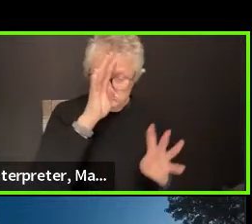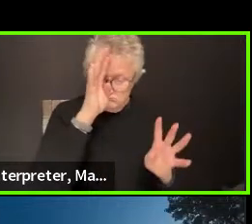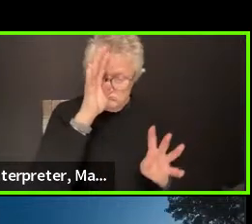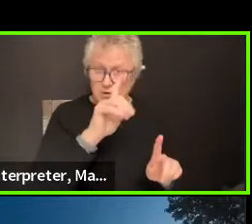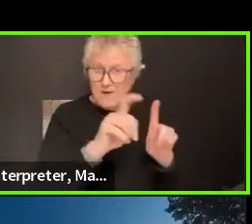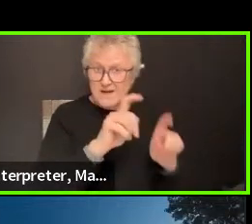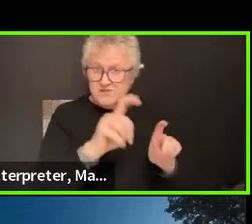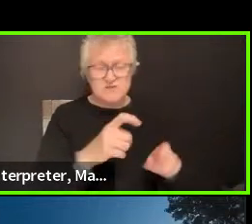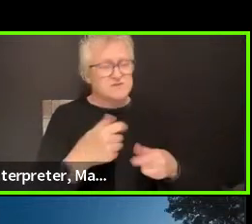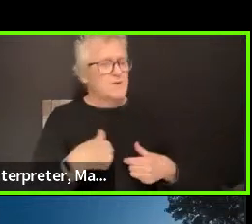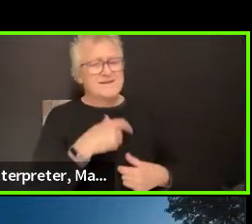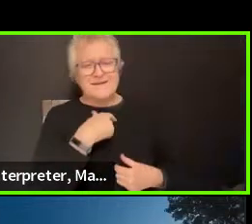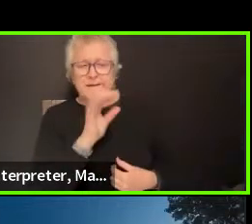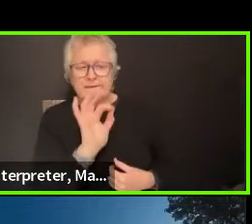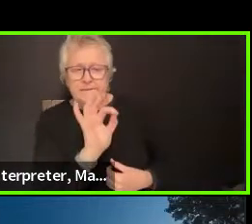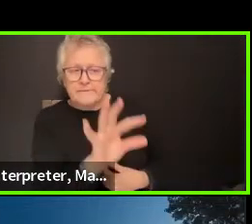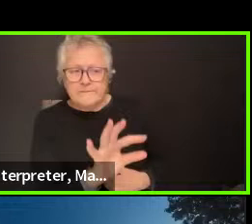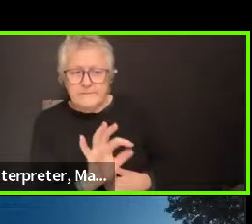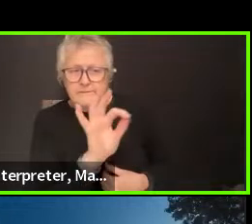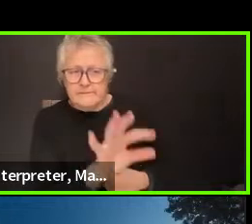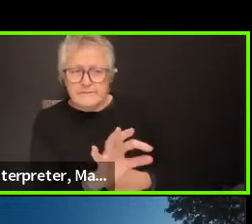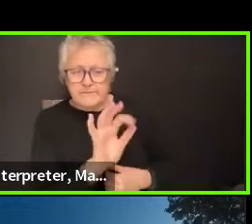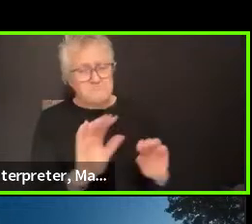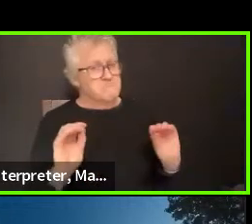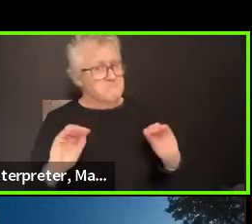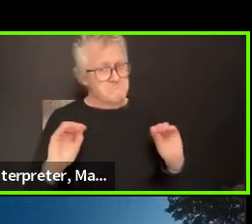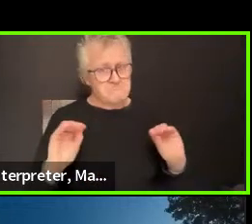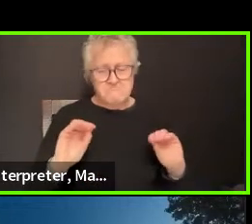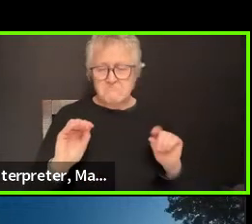we would with any other media outlet. And